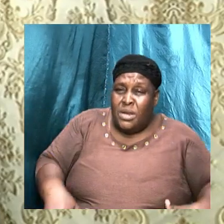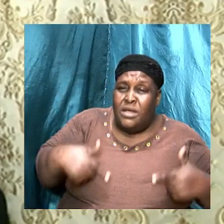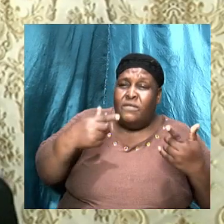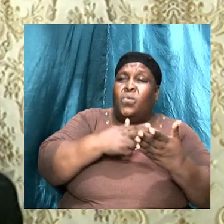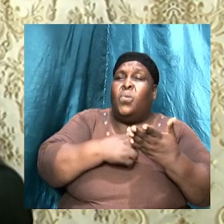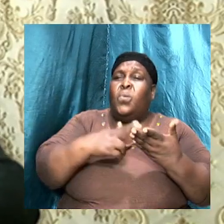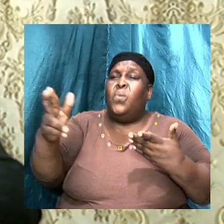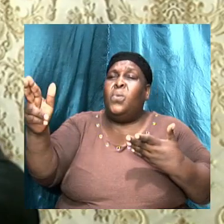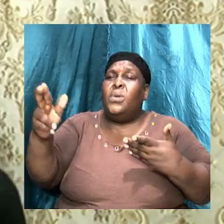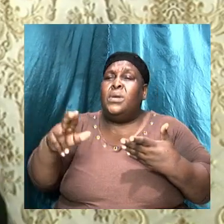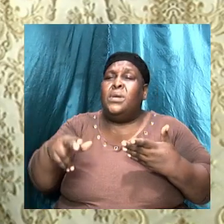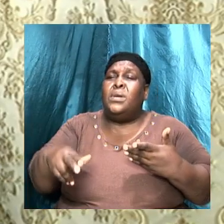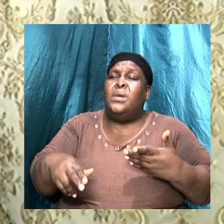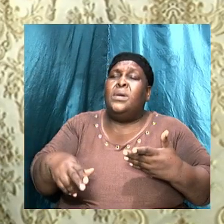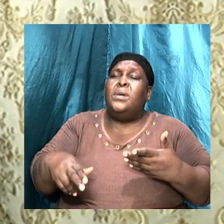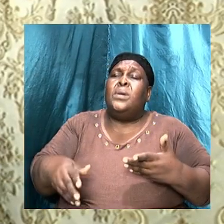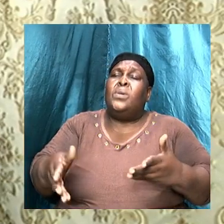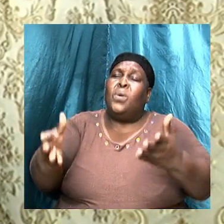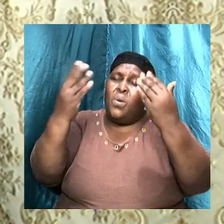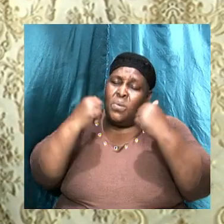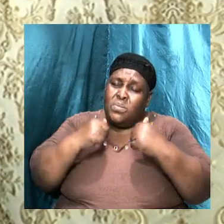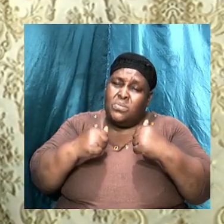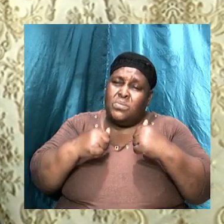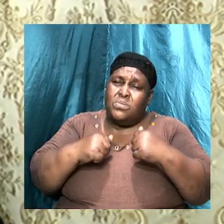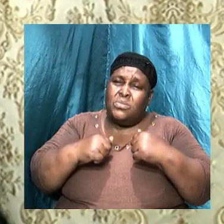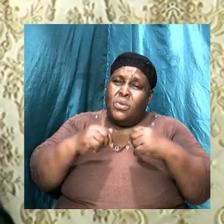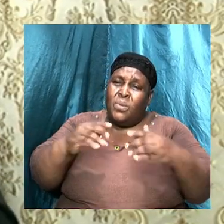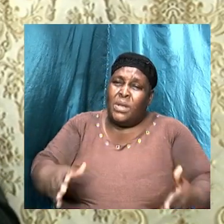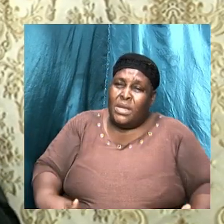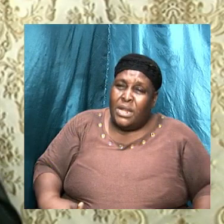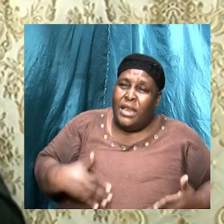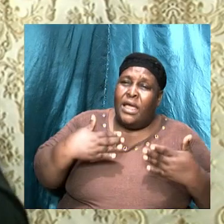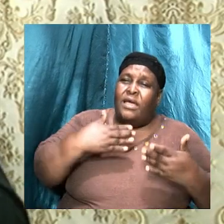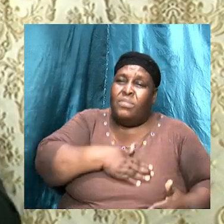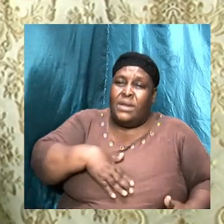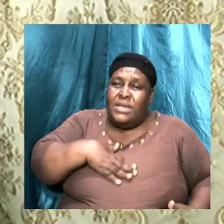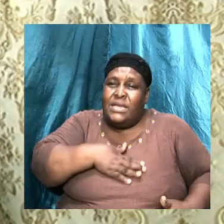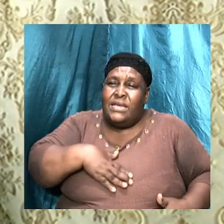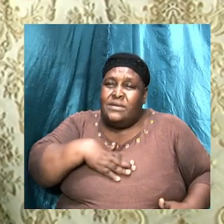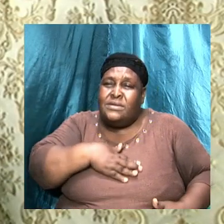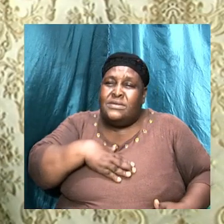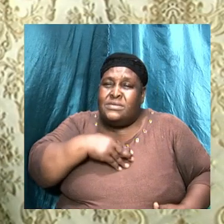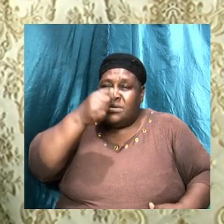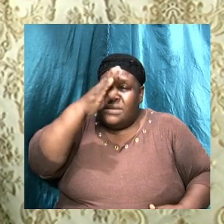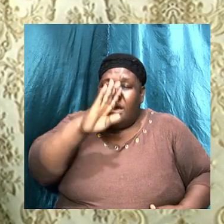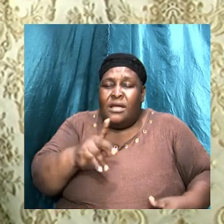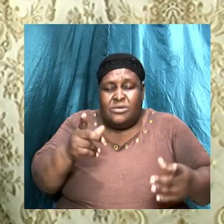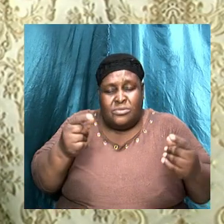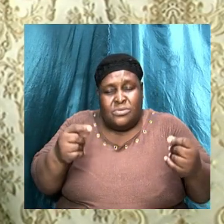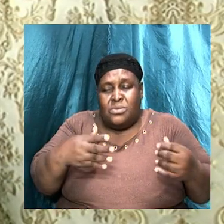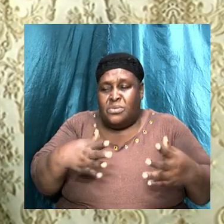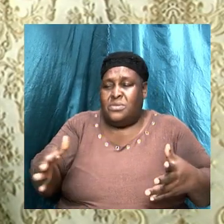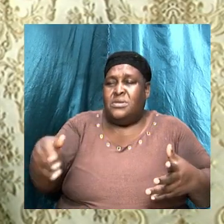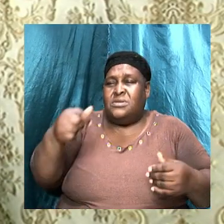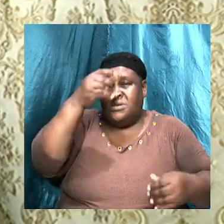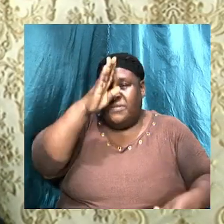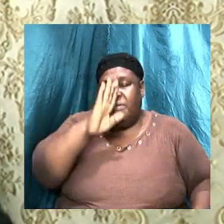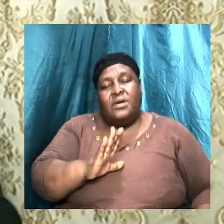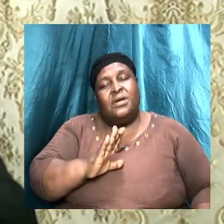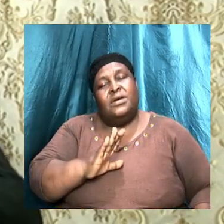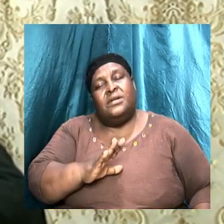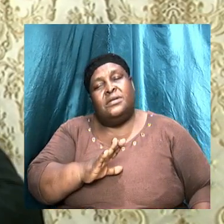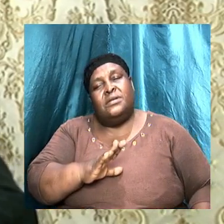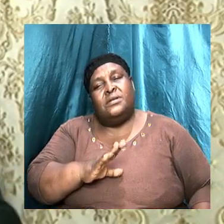it comes to our lifestyle pleasing God, when it comes to us doing the things of God, amen,